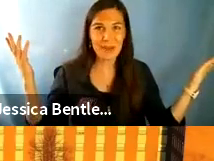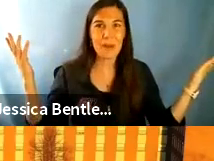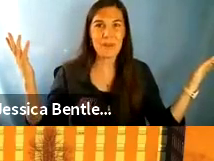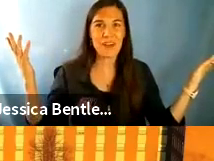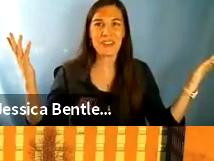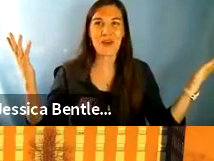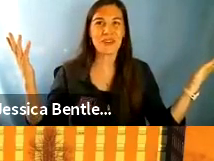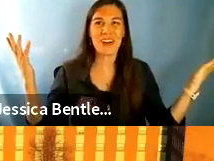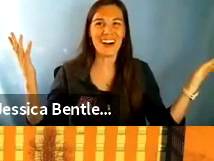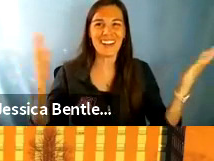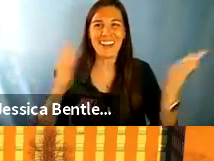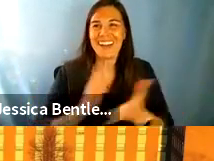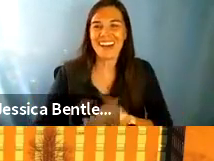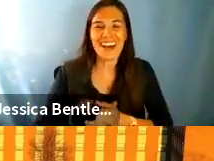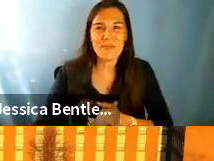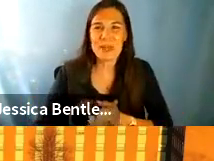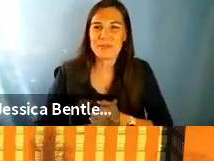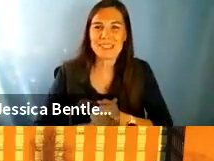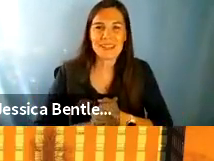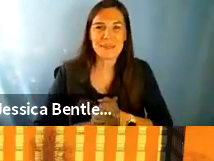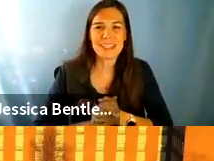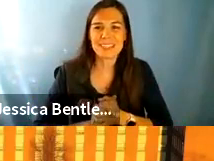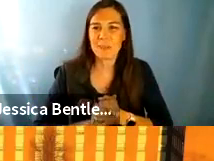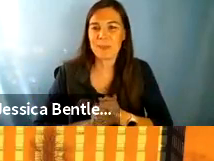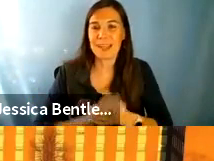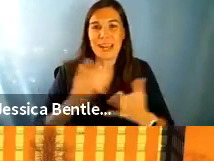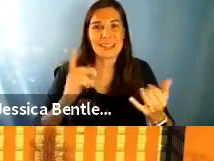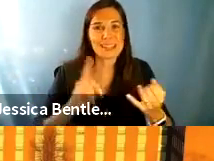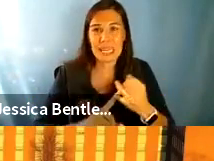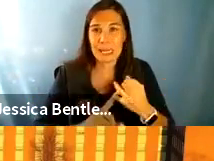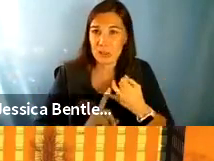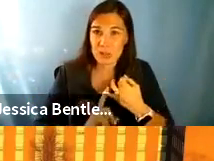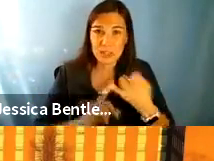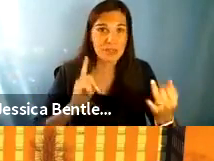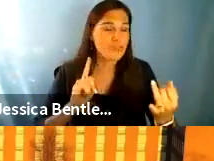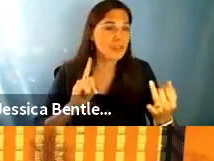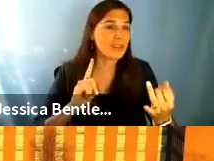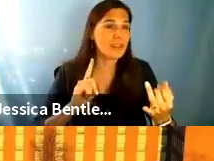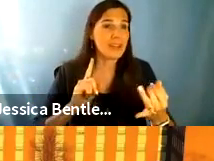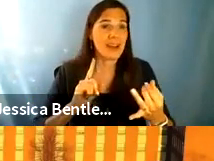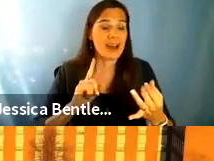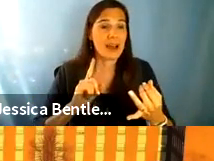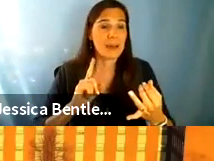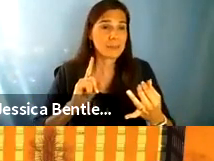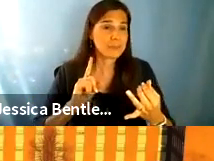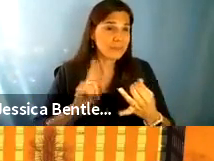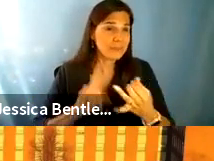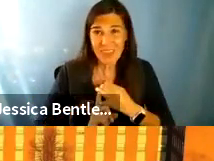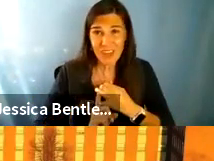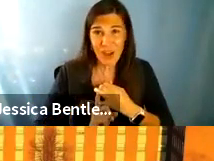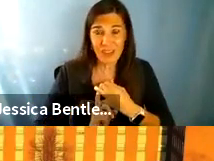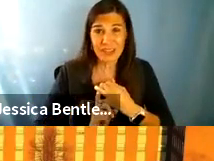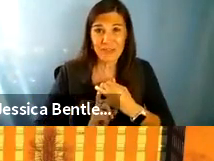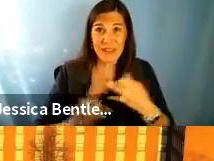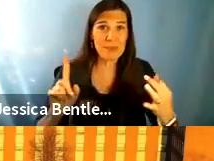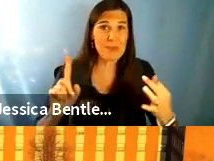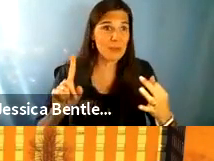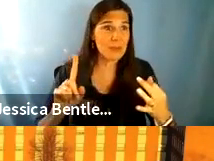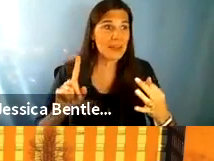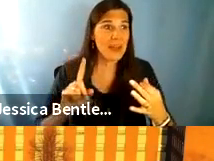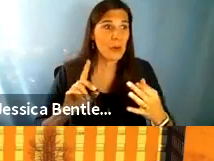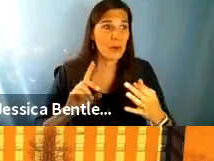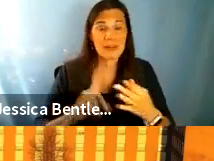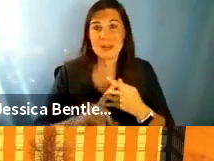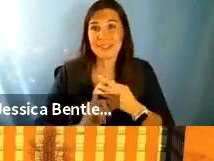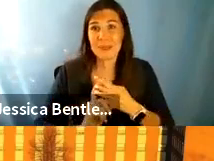going to come up on the phone call. It could be something as simple as getting a prescription refill, calling a family